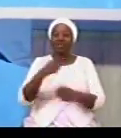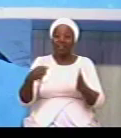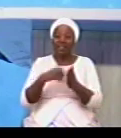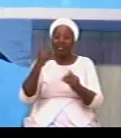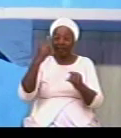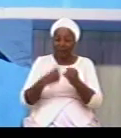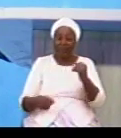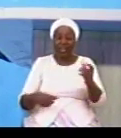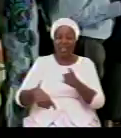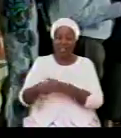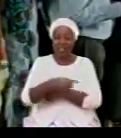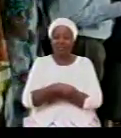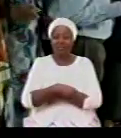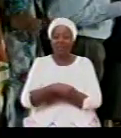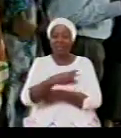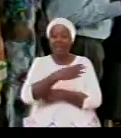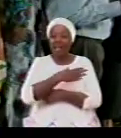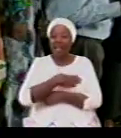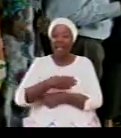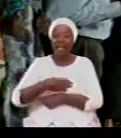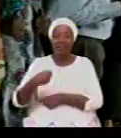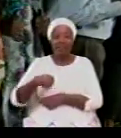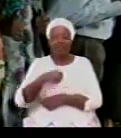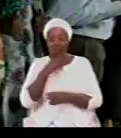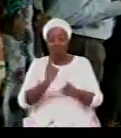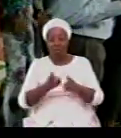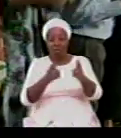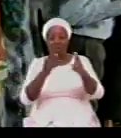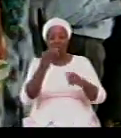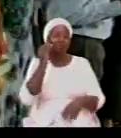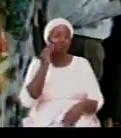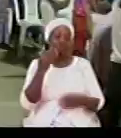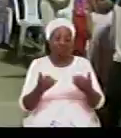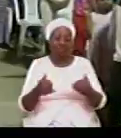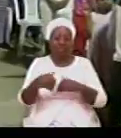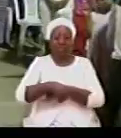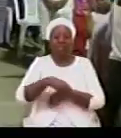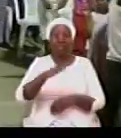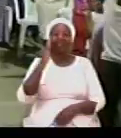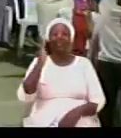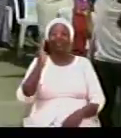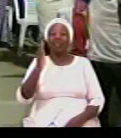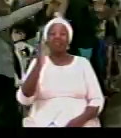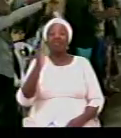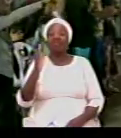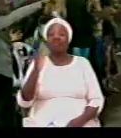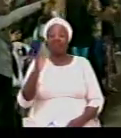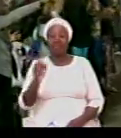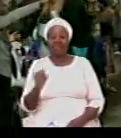tonight. Testimonies. From there. From there.